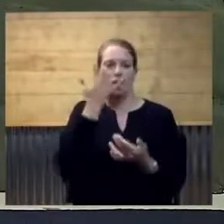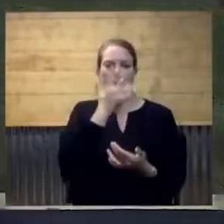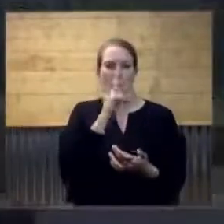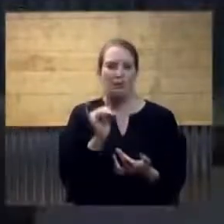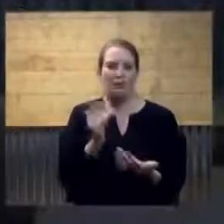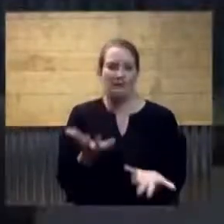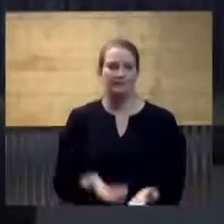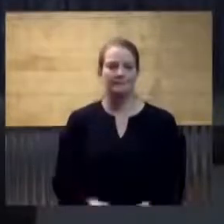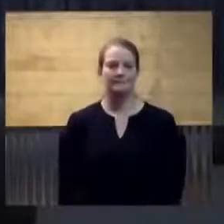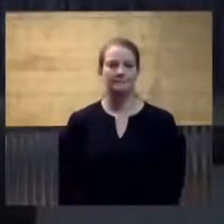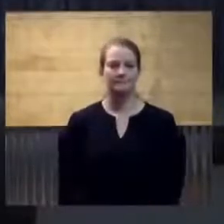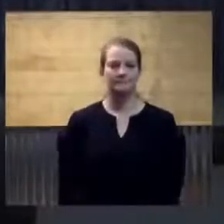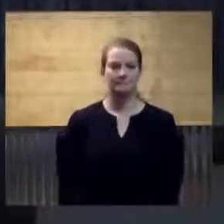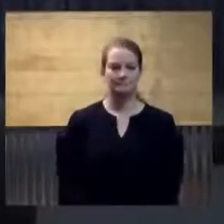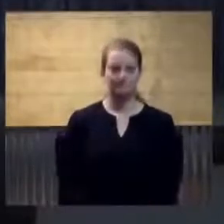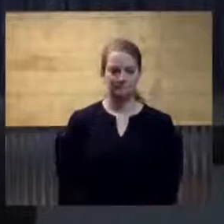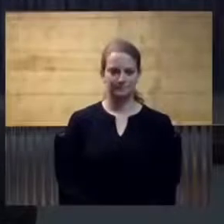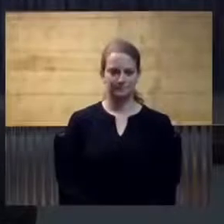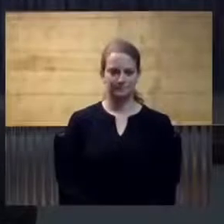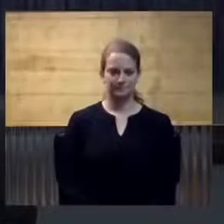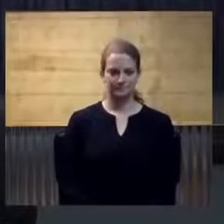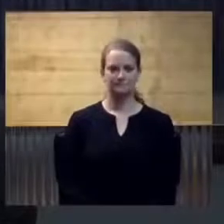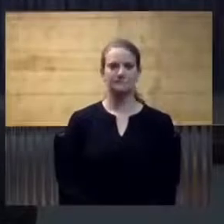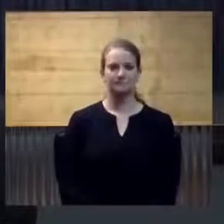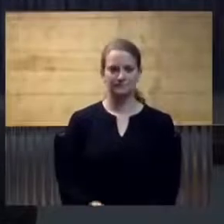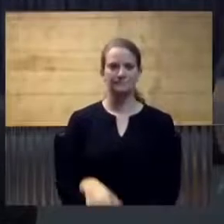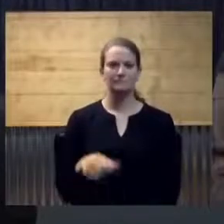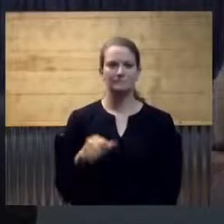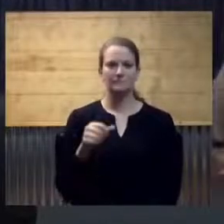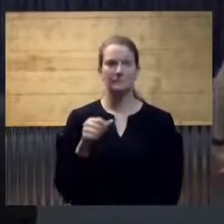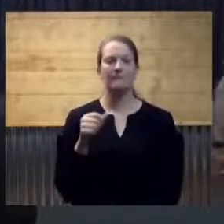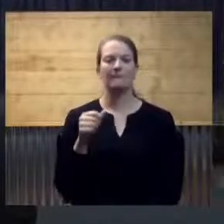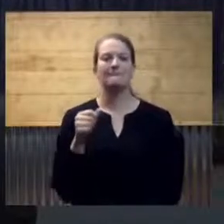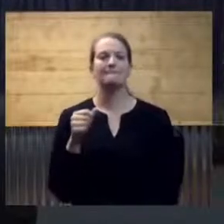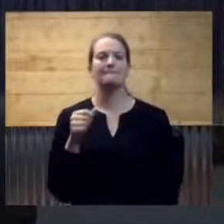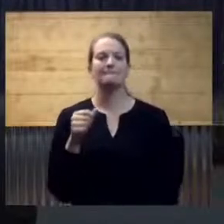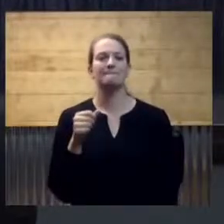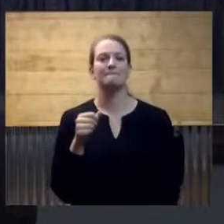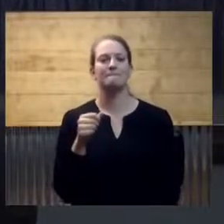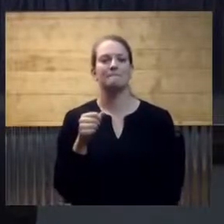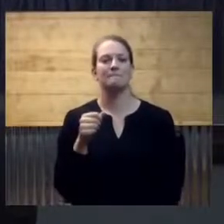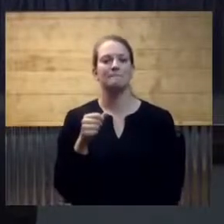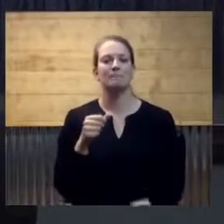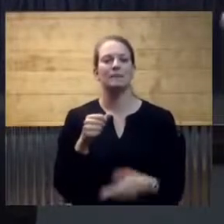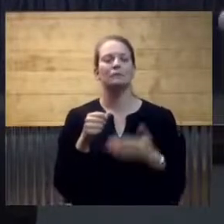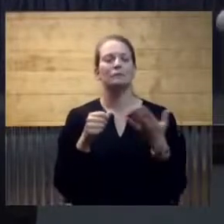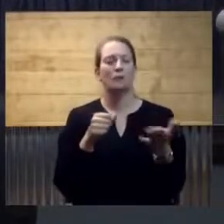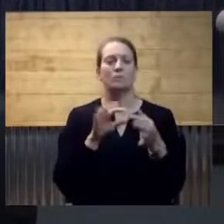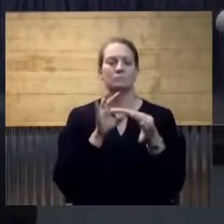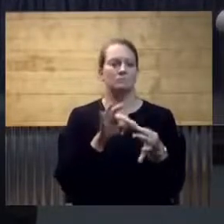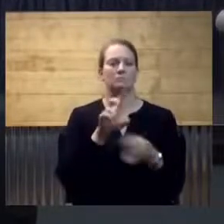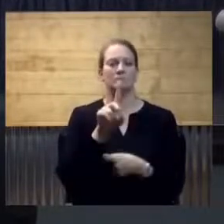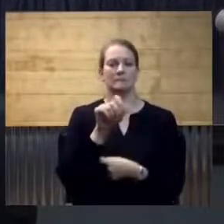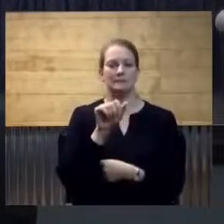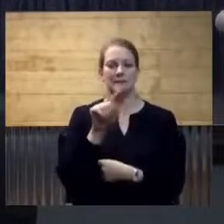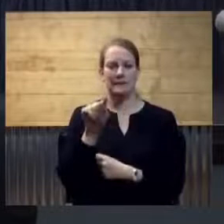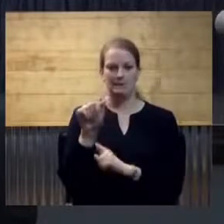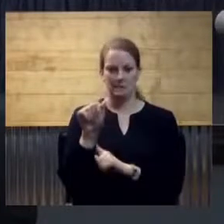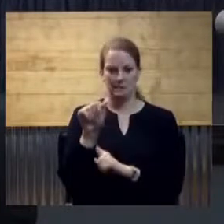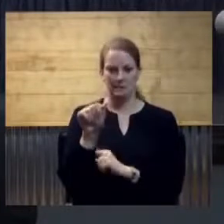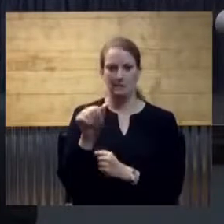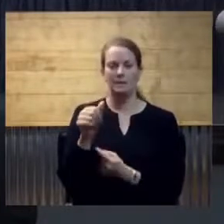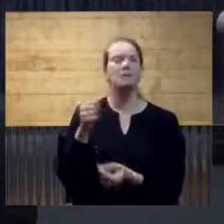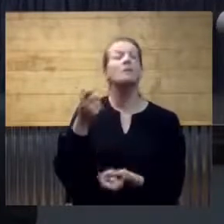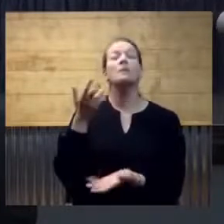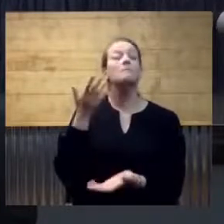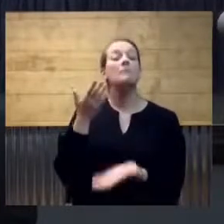But your trajectory has been going down for weeks, health data. Given that, doesn't the New York City plan at least seem